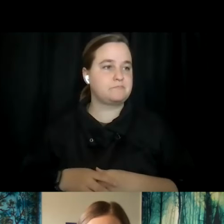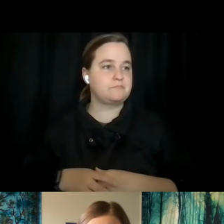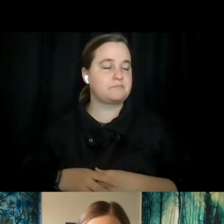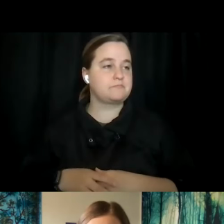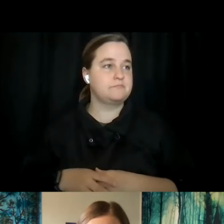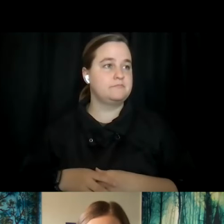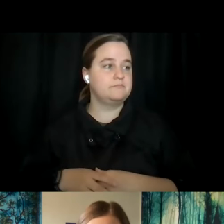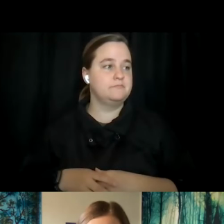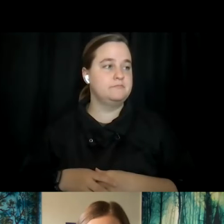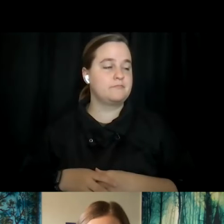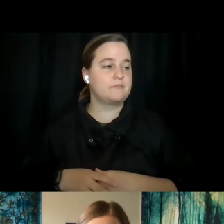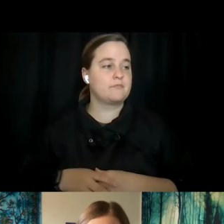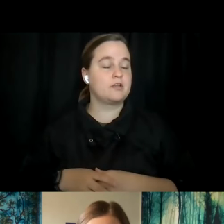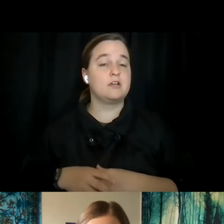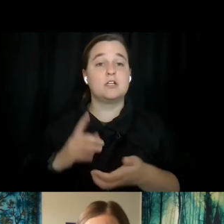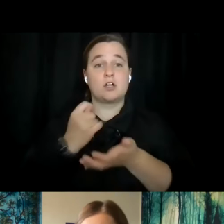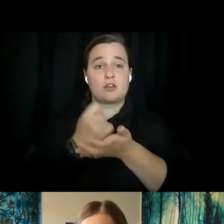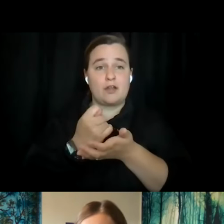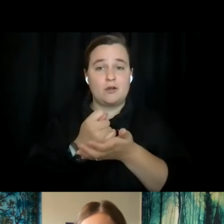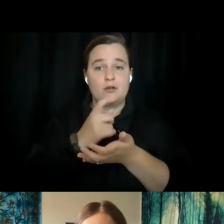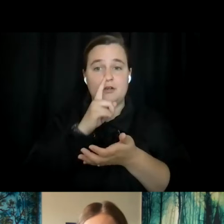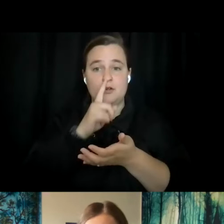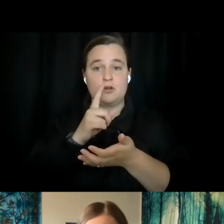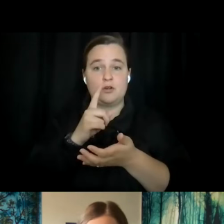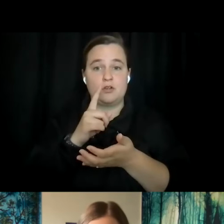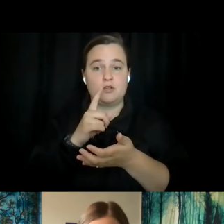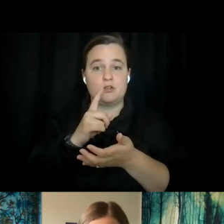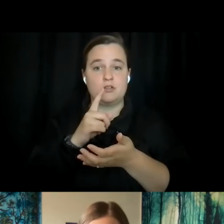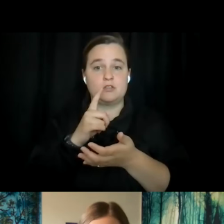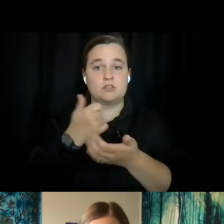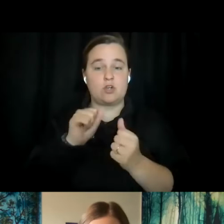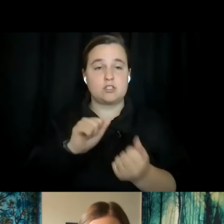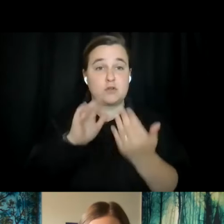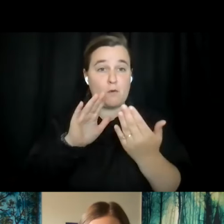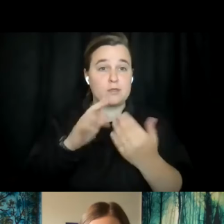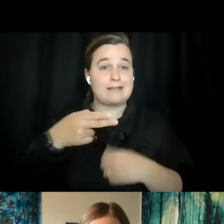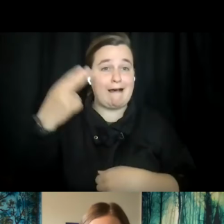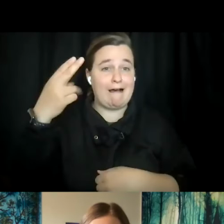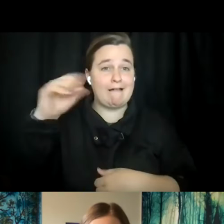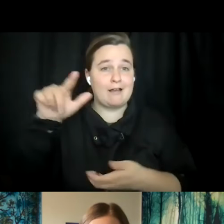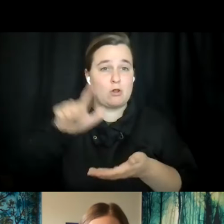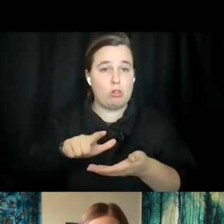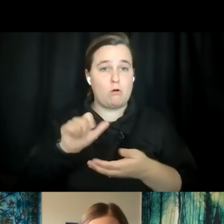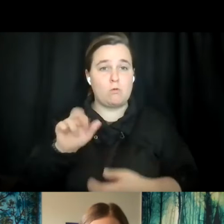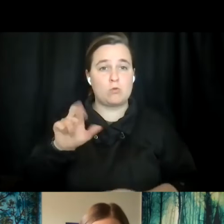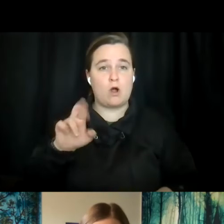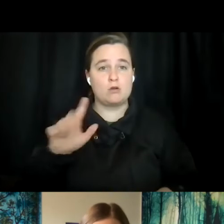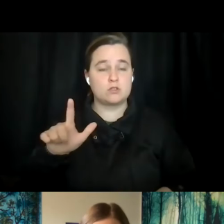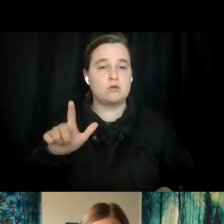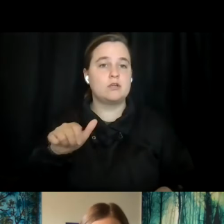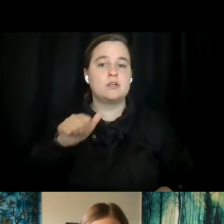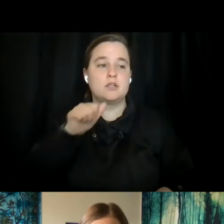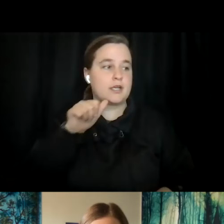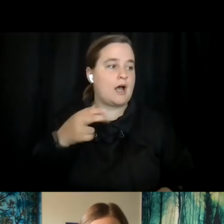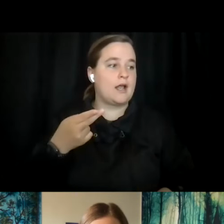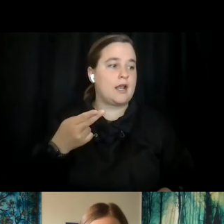so therapy acts on high arousal and low arousal. So it's not